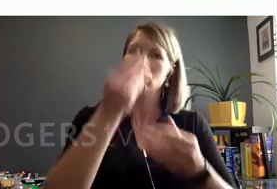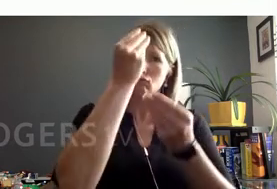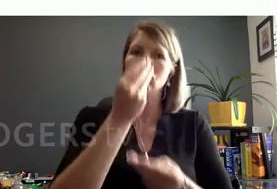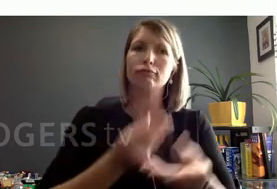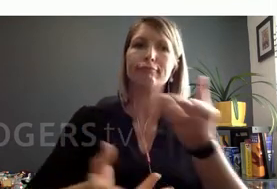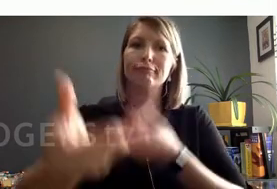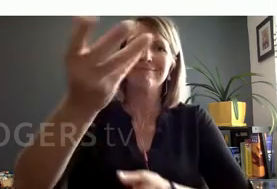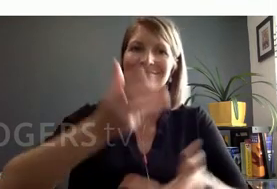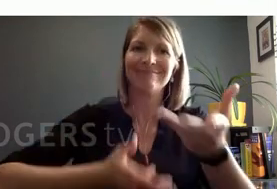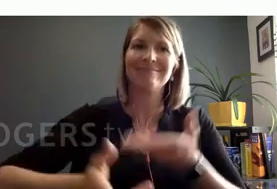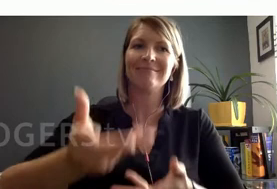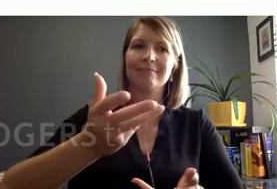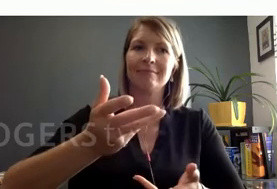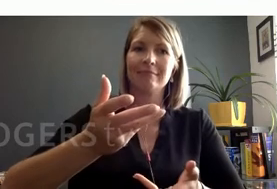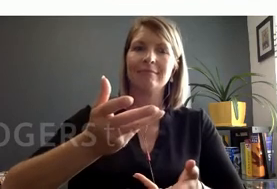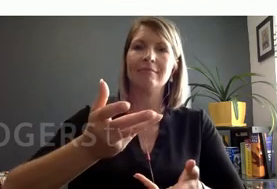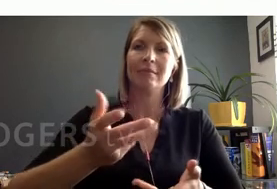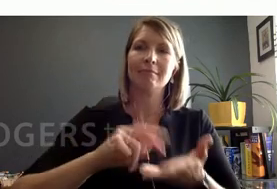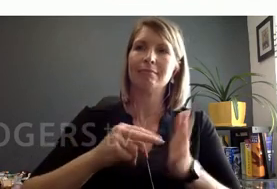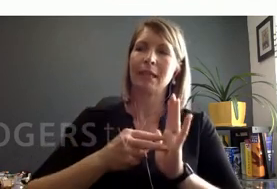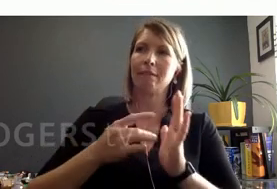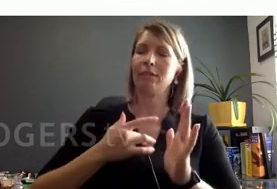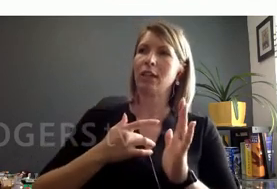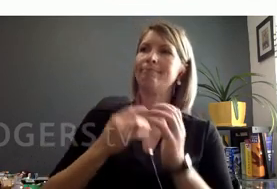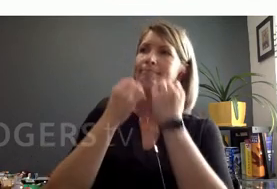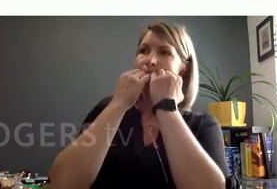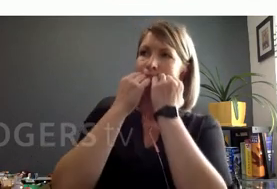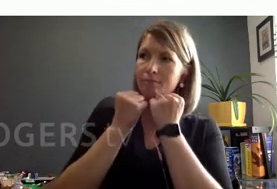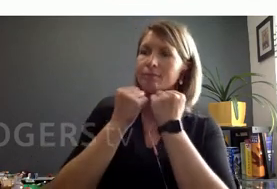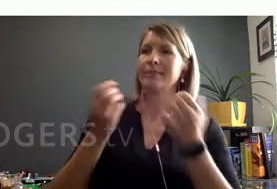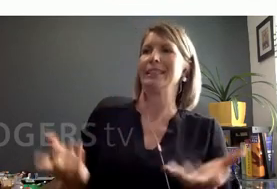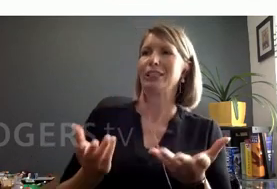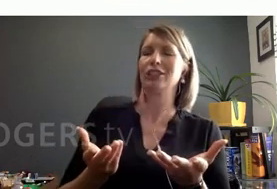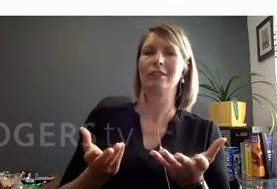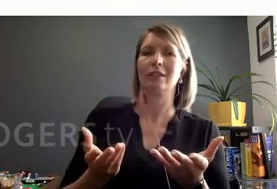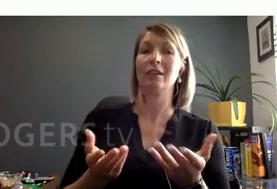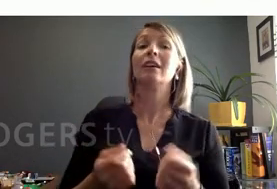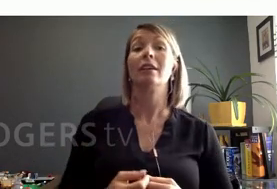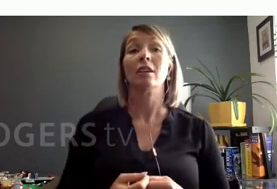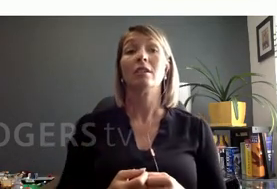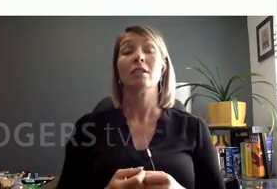part of our community. And it's one of the things that we've worked very hard on over the years, and